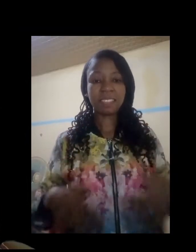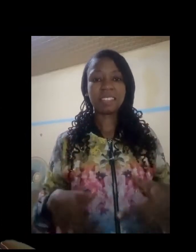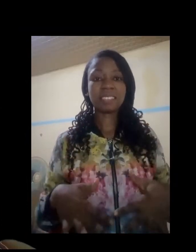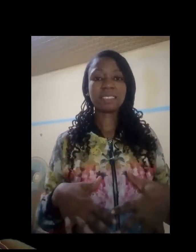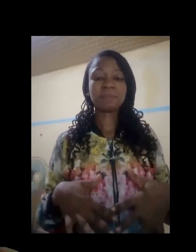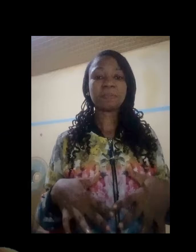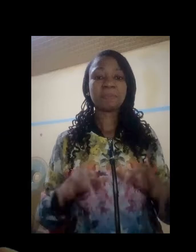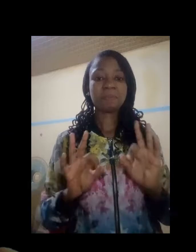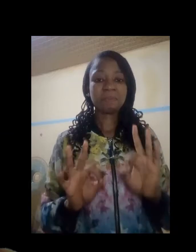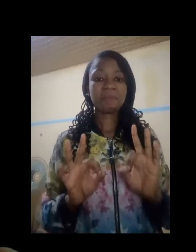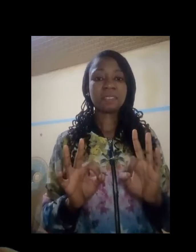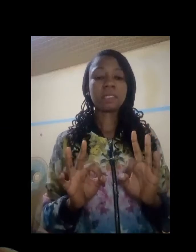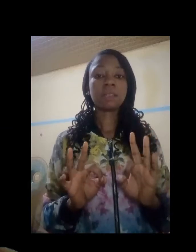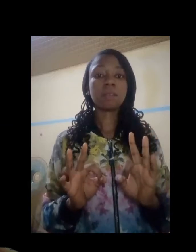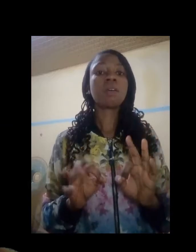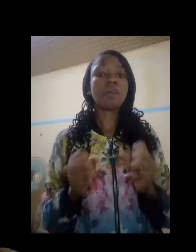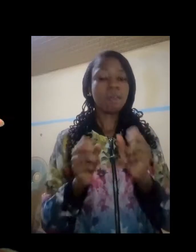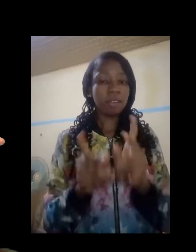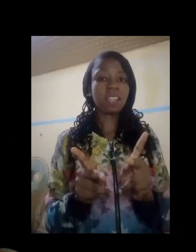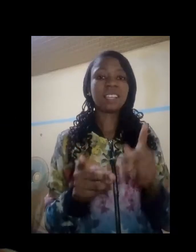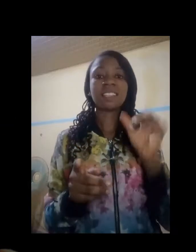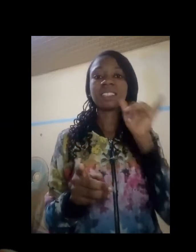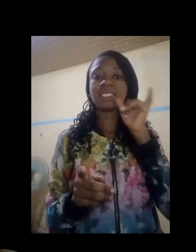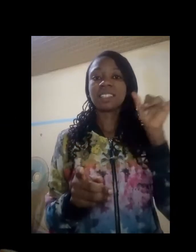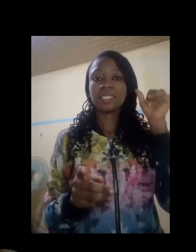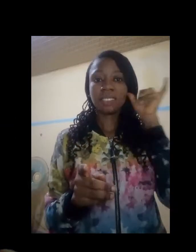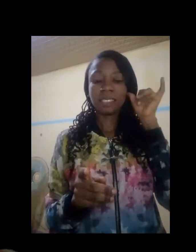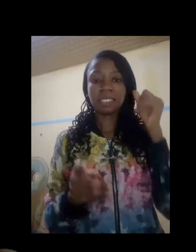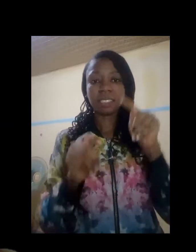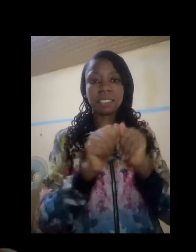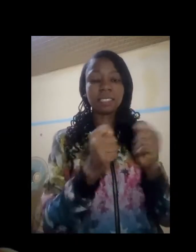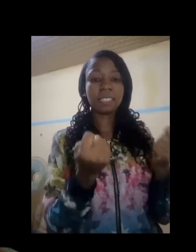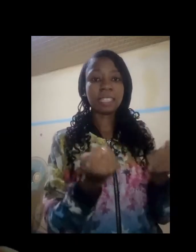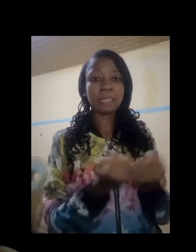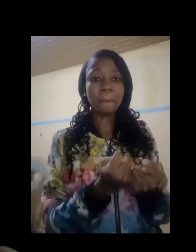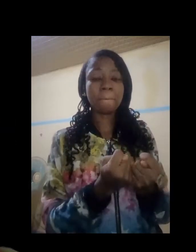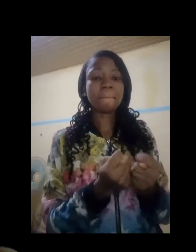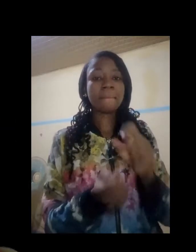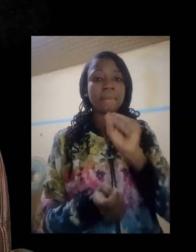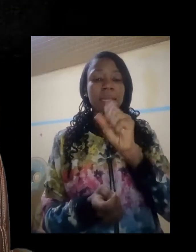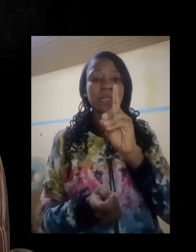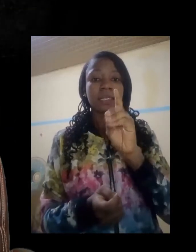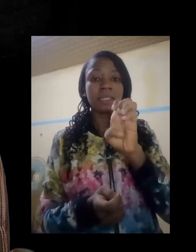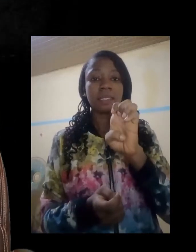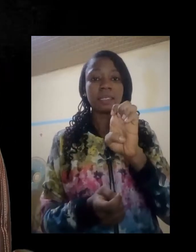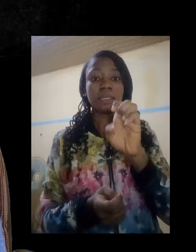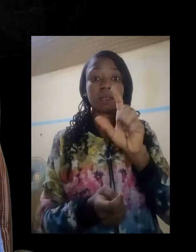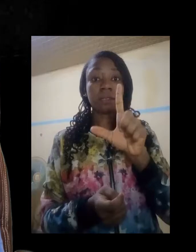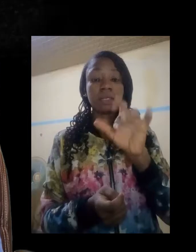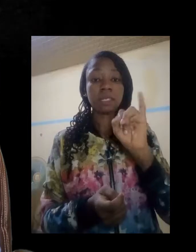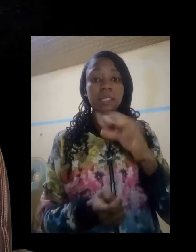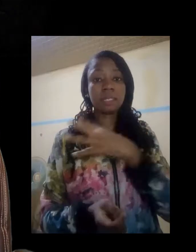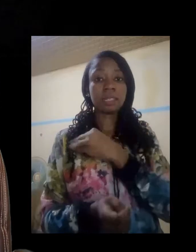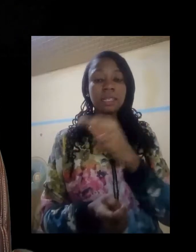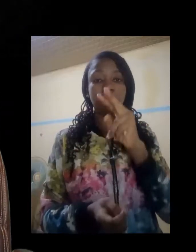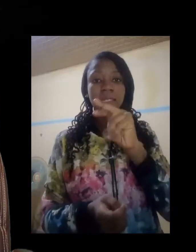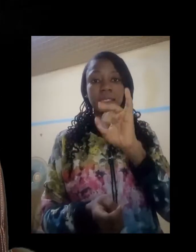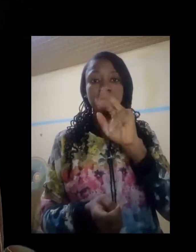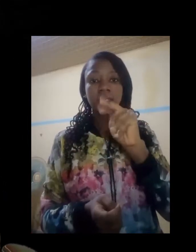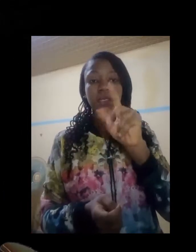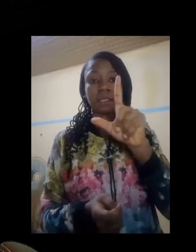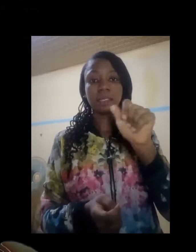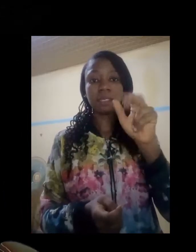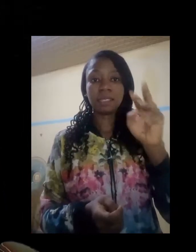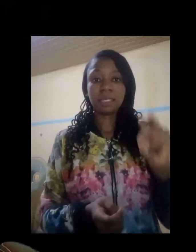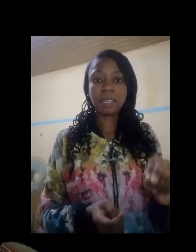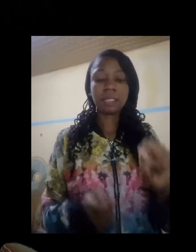relaxed on my body. Okay, so just yesterday, the team S-DELI and team NINLAN had